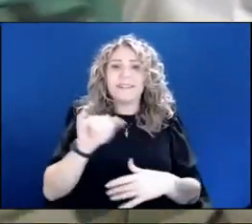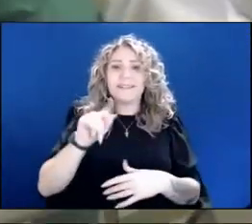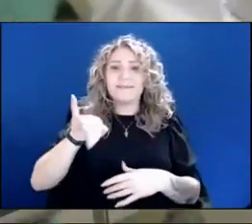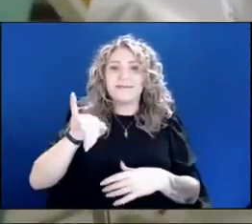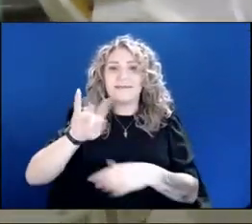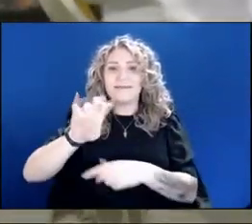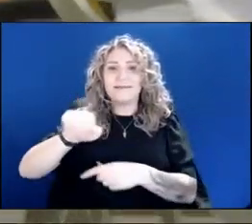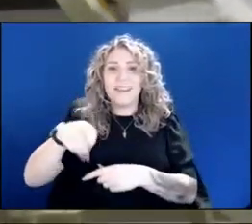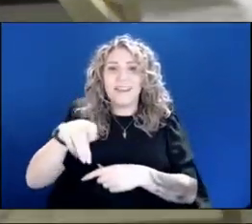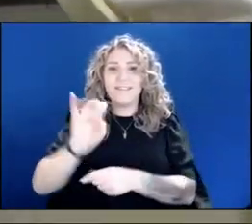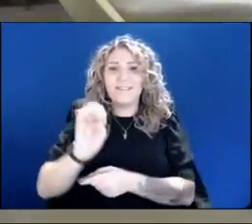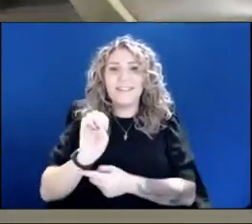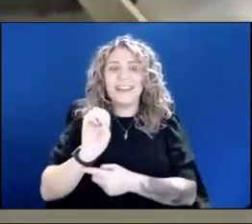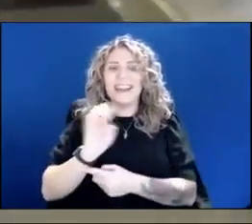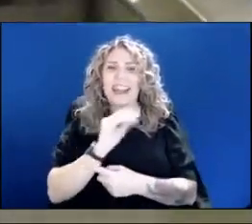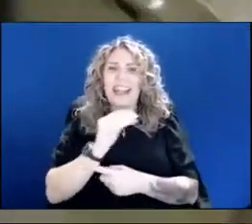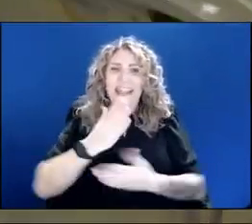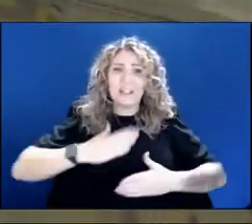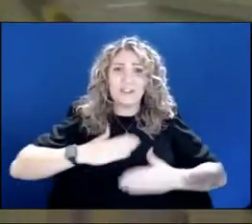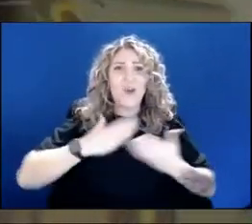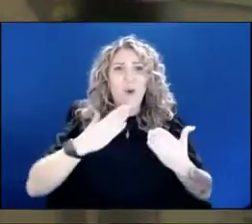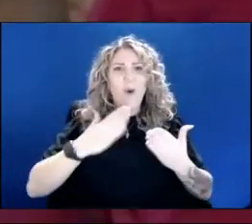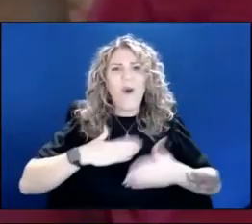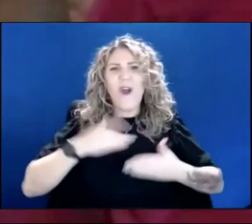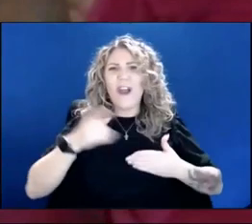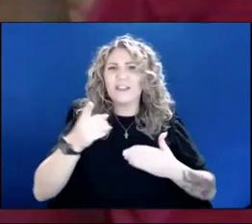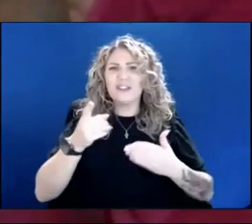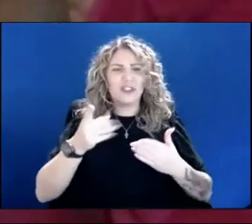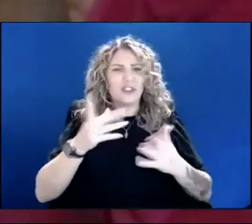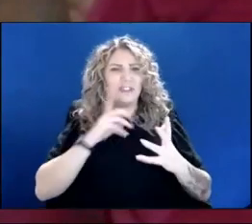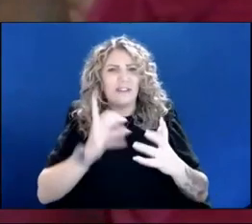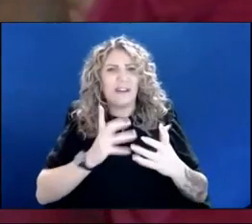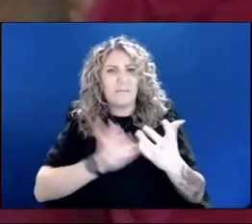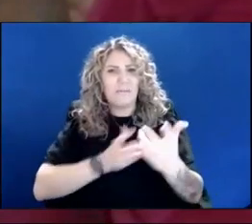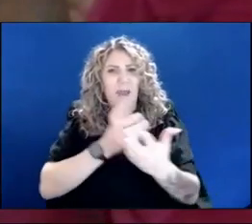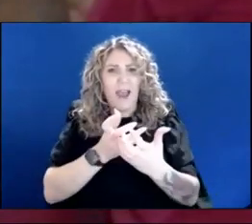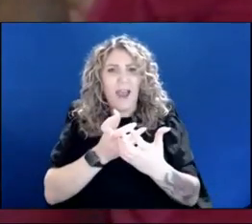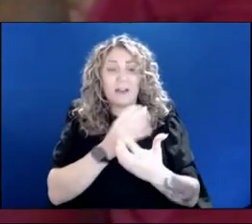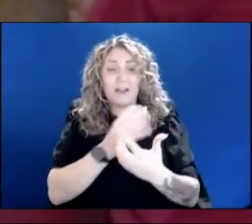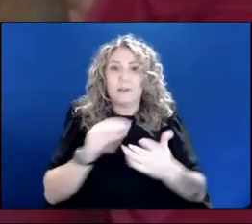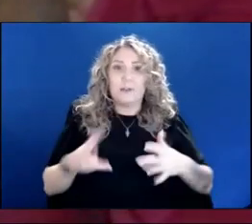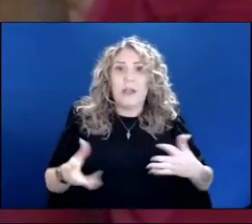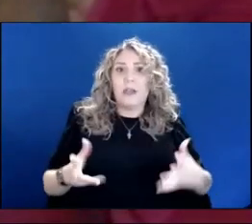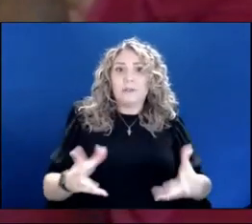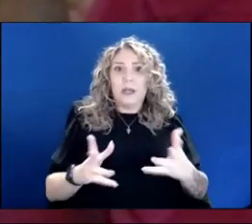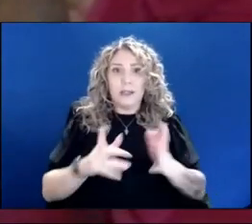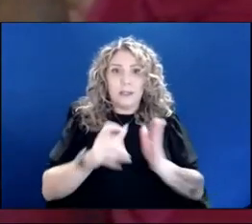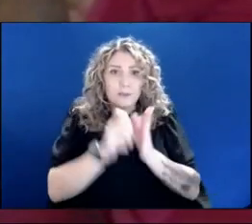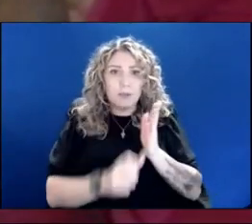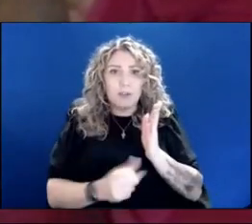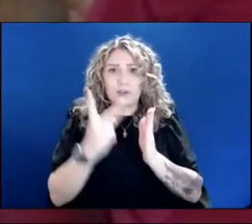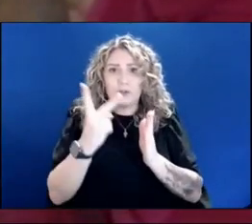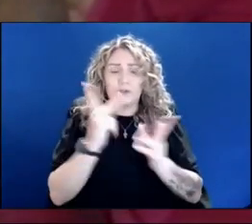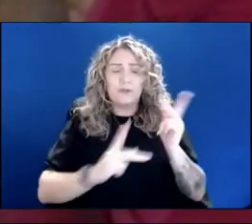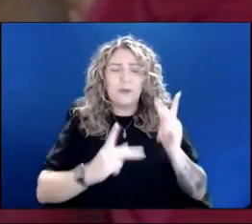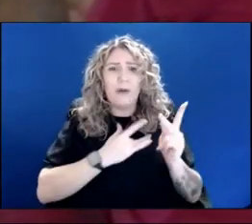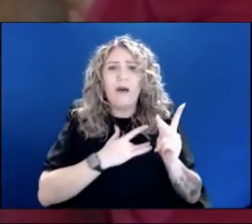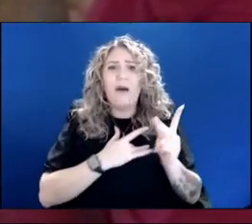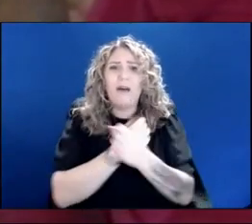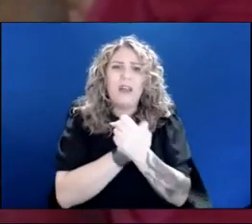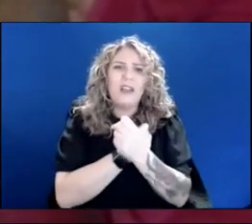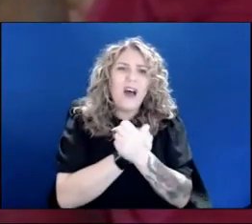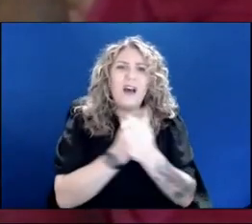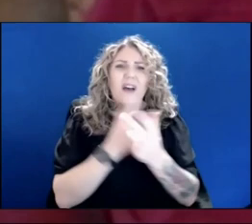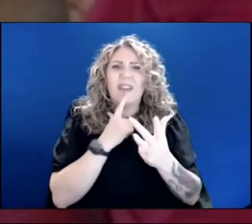and joy of her being a match, to then the anxiety of surgery, to have two people that I love so much going through surgery at the same